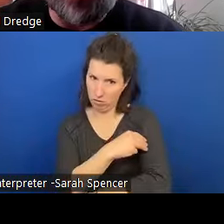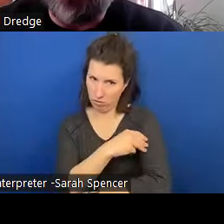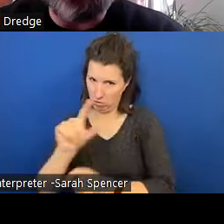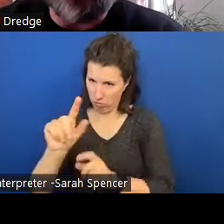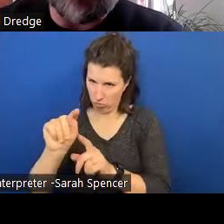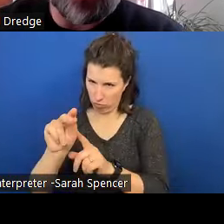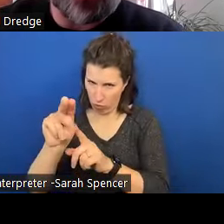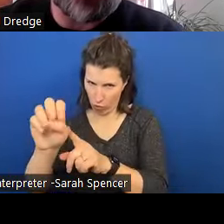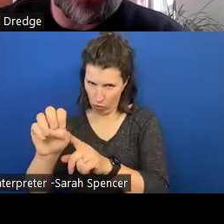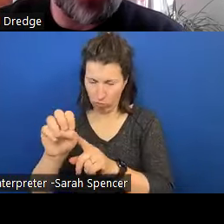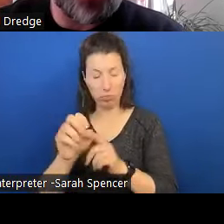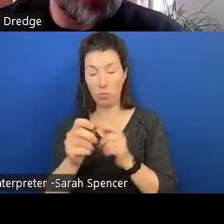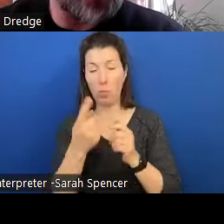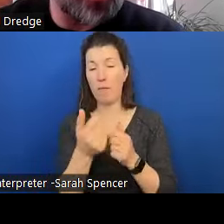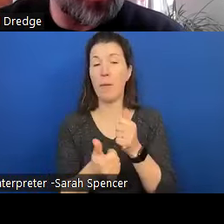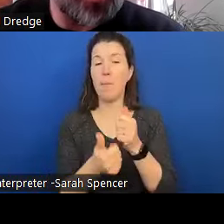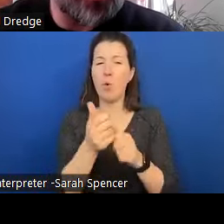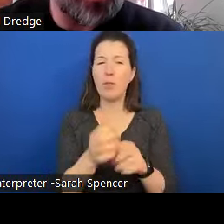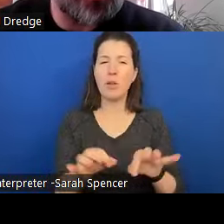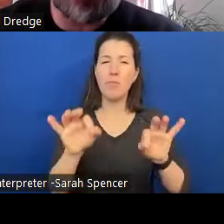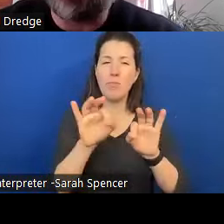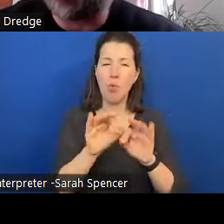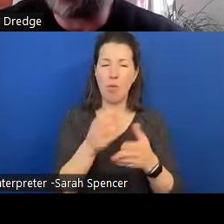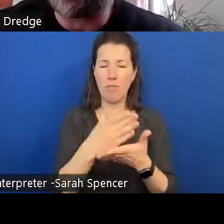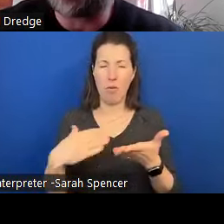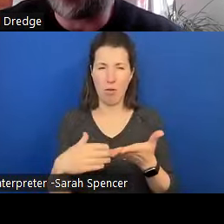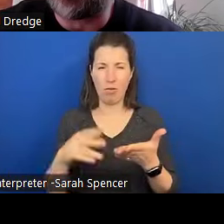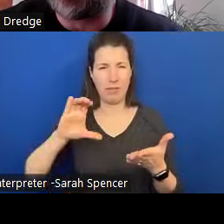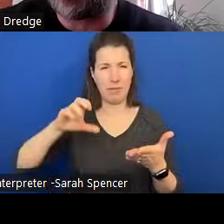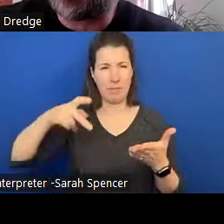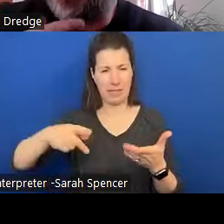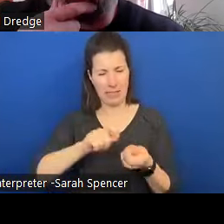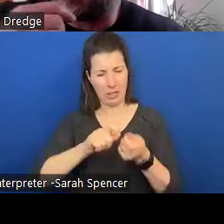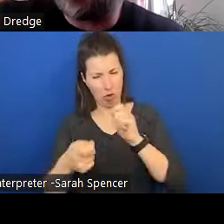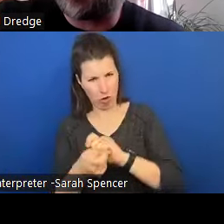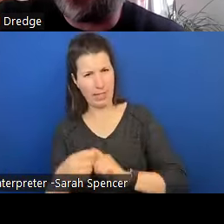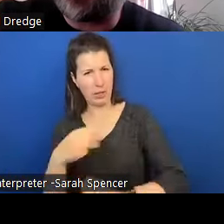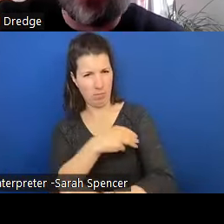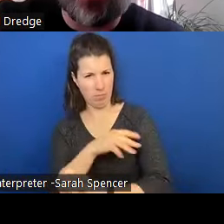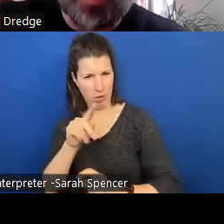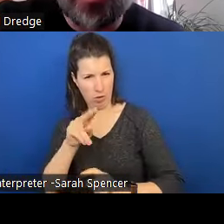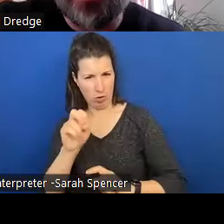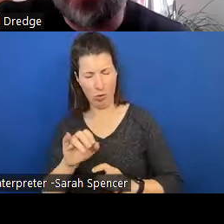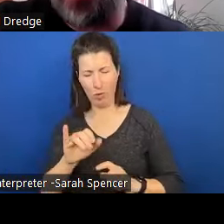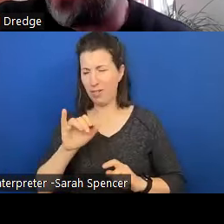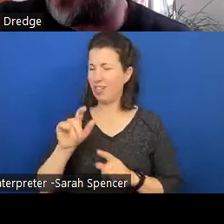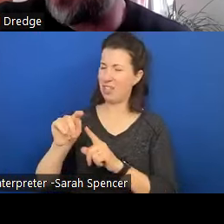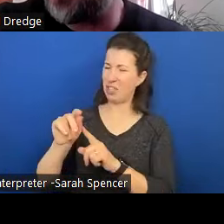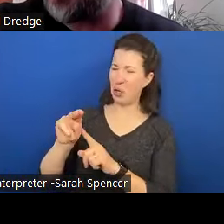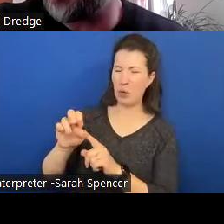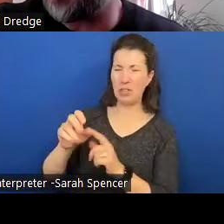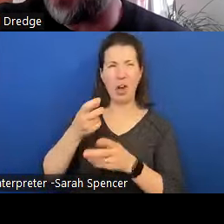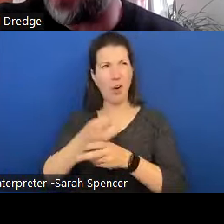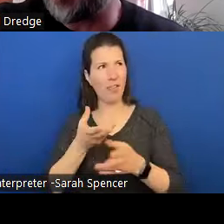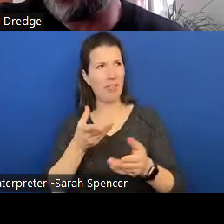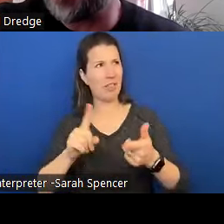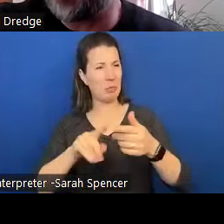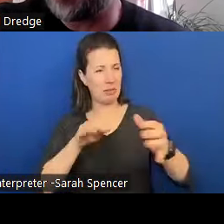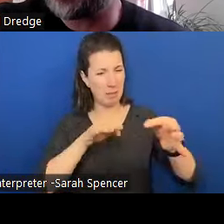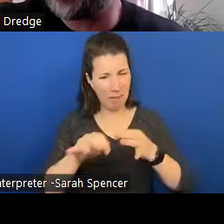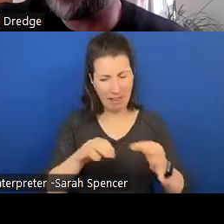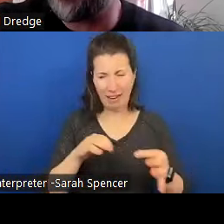one of the most important features of CP is changes in muscle tone. And muscle tone is a hard thing to explain and describe.